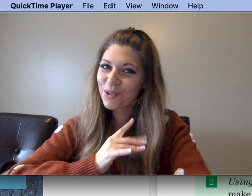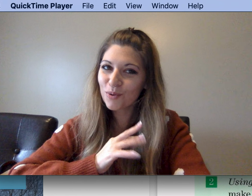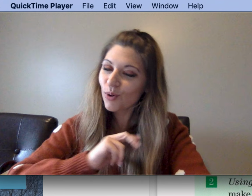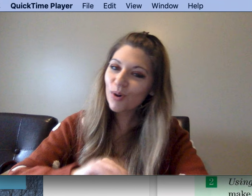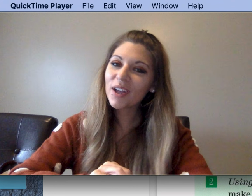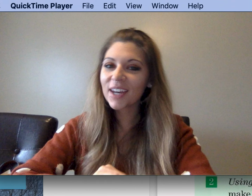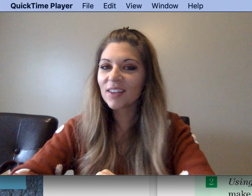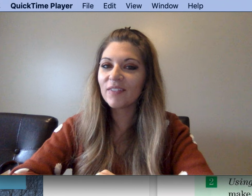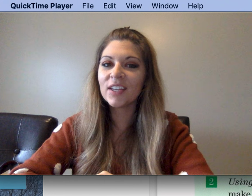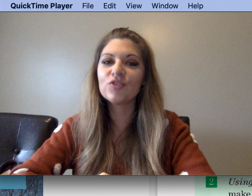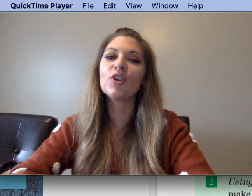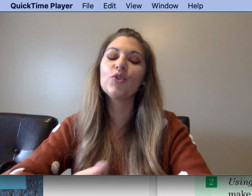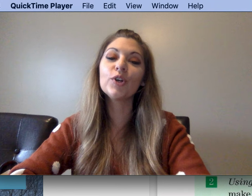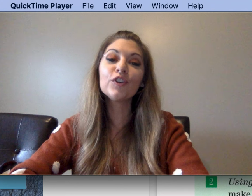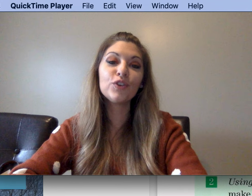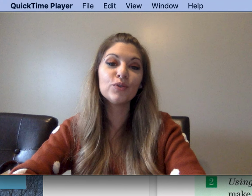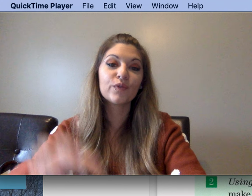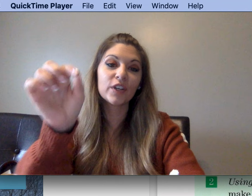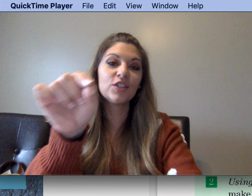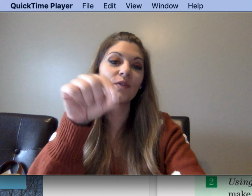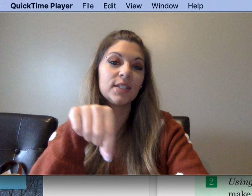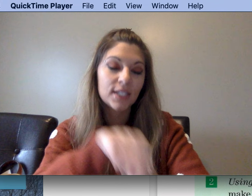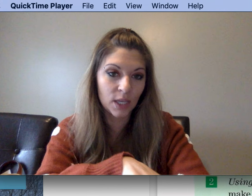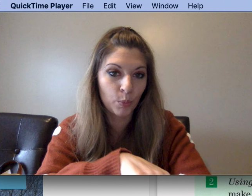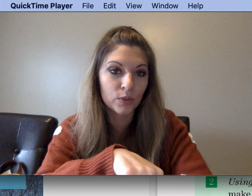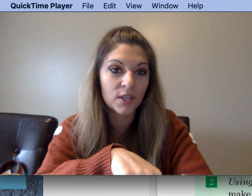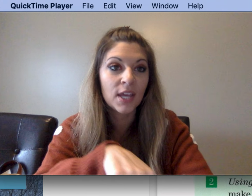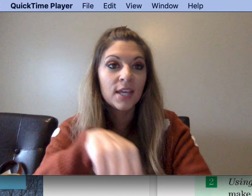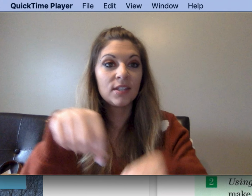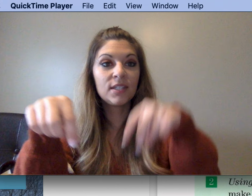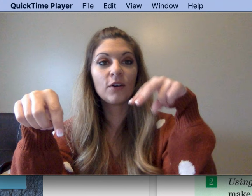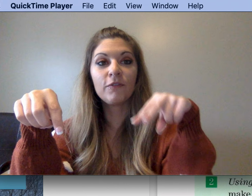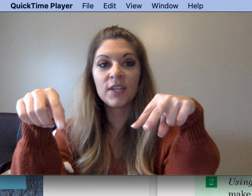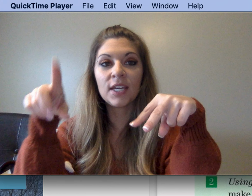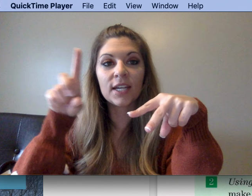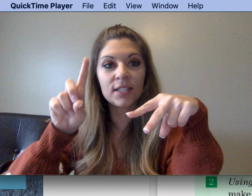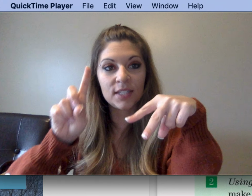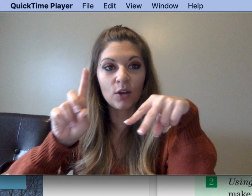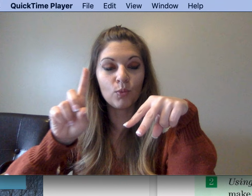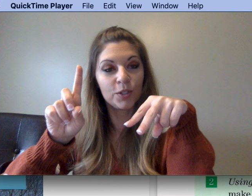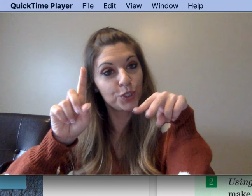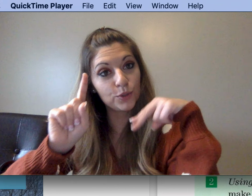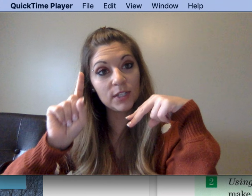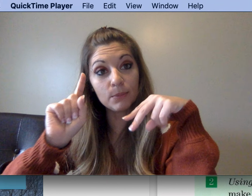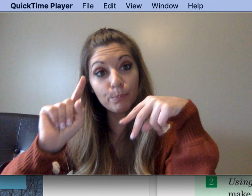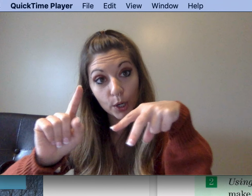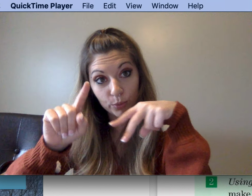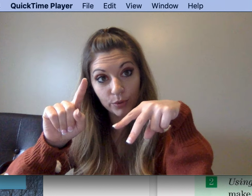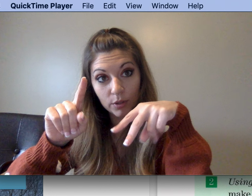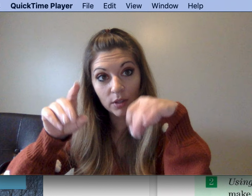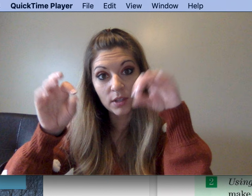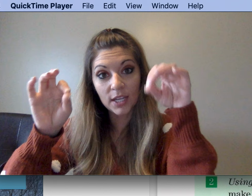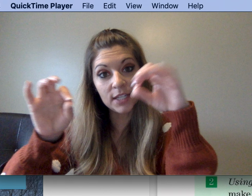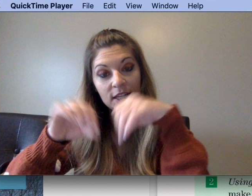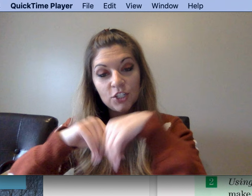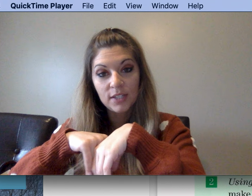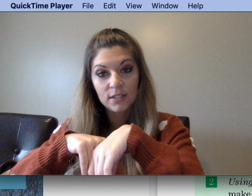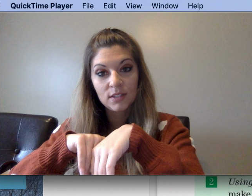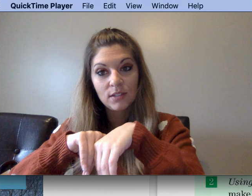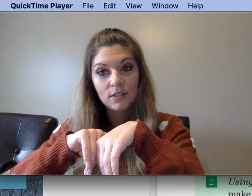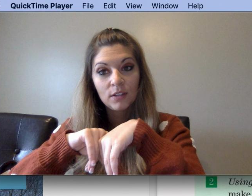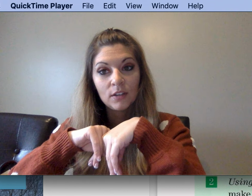which is so cool, and I love it. So we're going to use for each of these examples the CLV and CL1. So you need both in